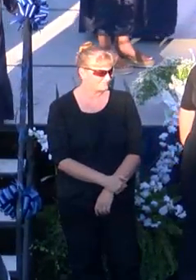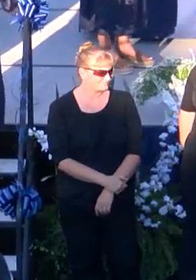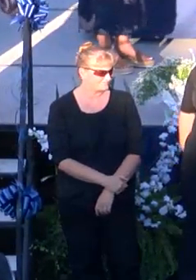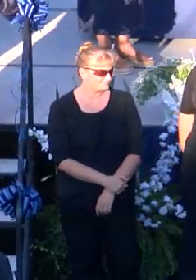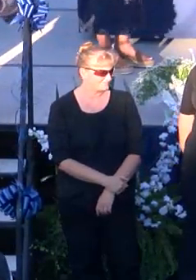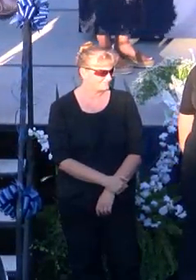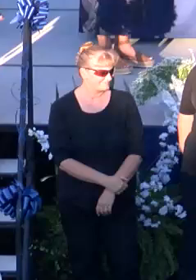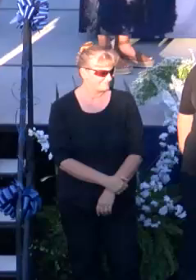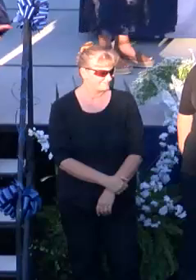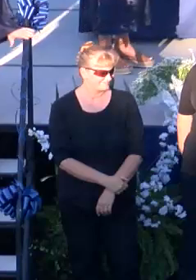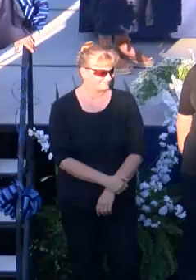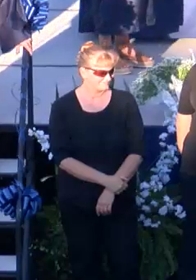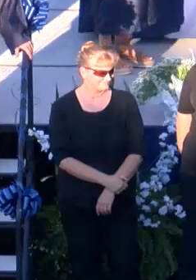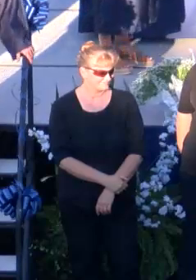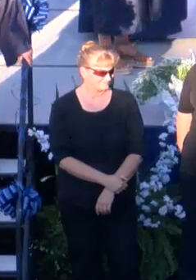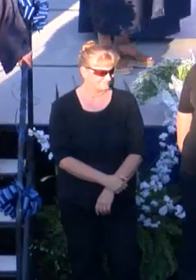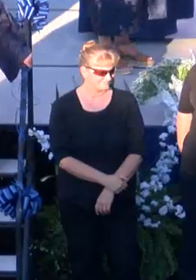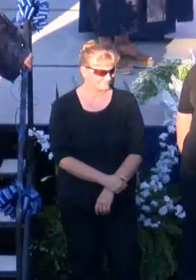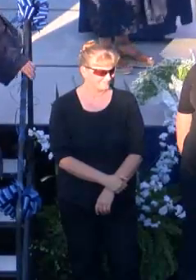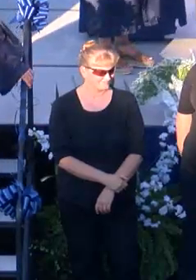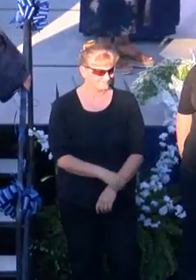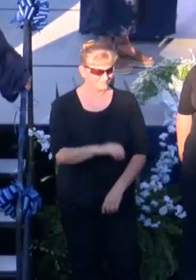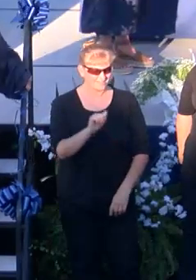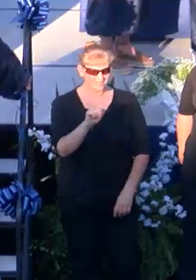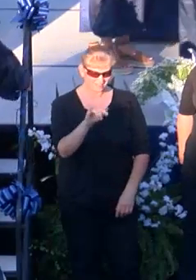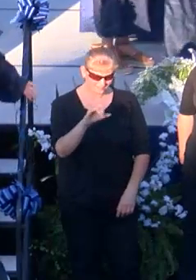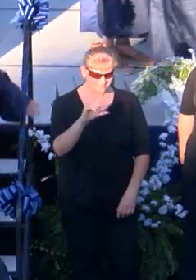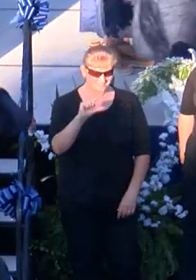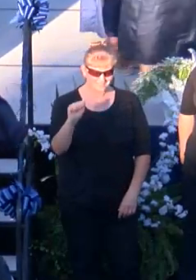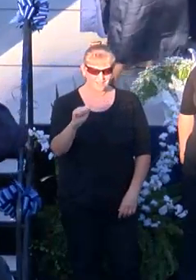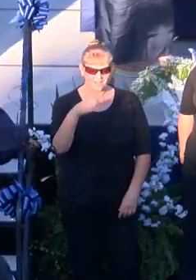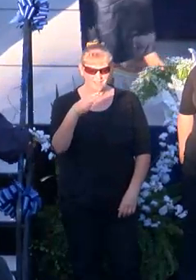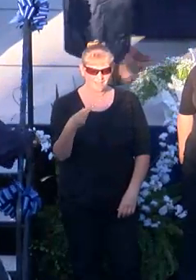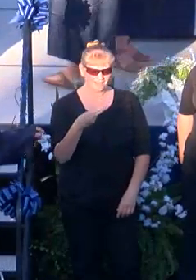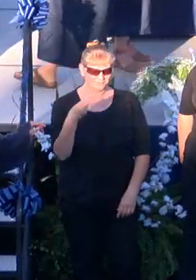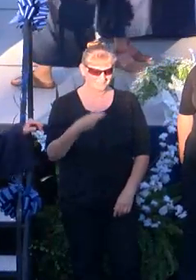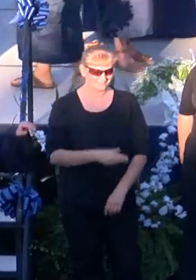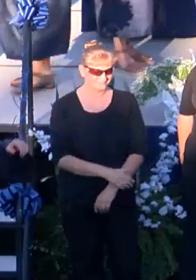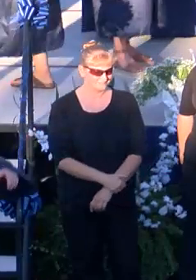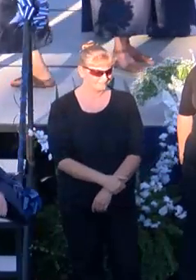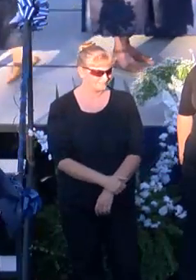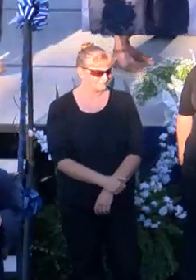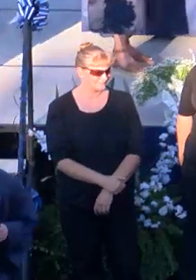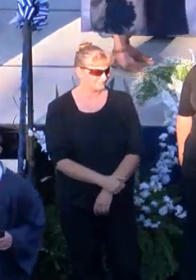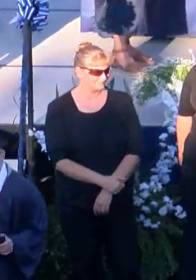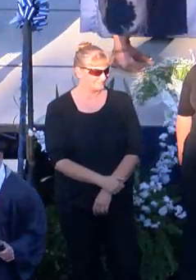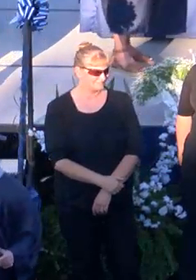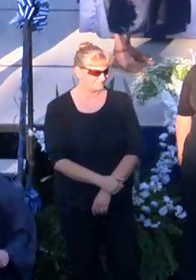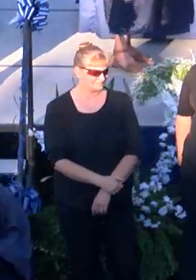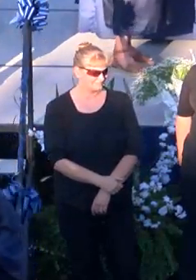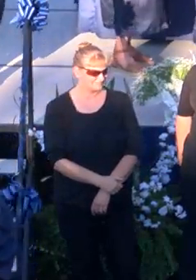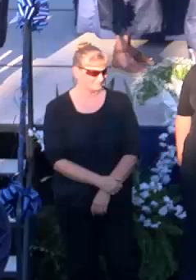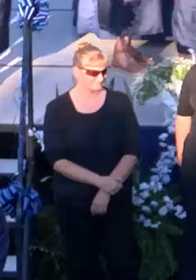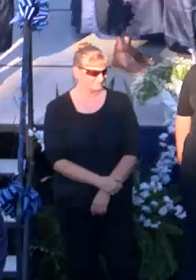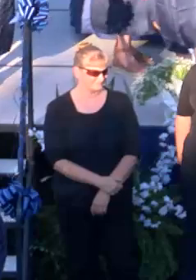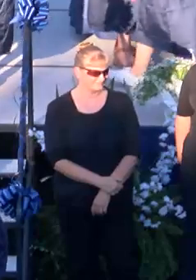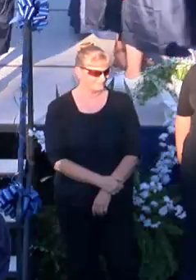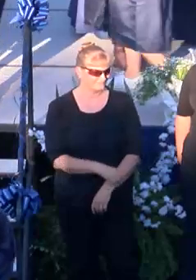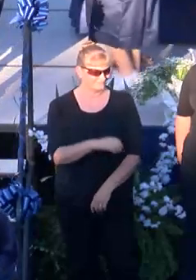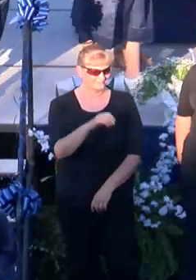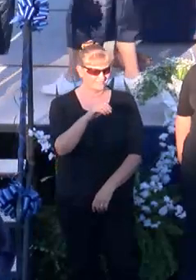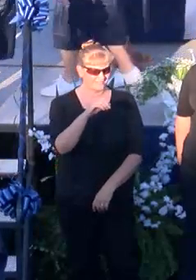Alyssa Schwendeman. Alyssa Hopkins. Fatima Maciel.